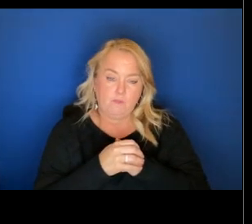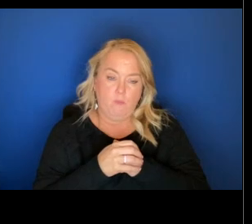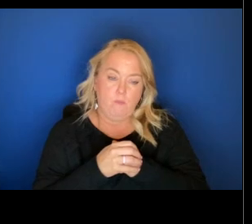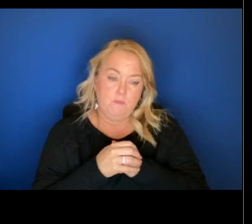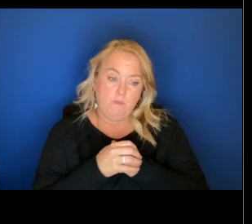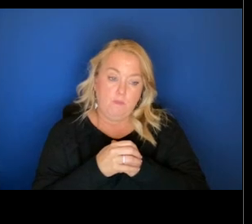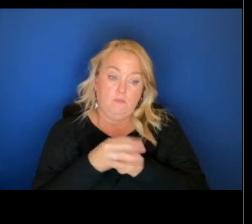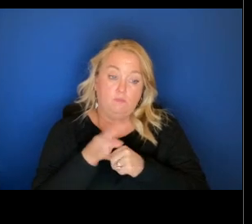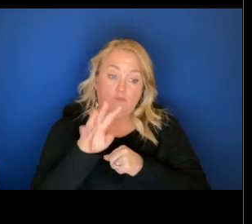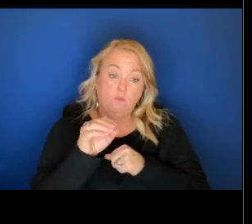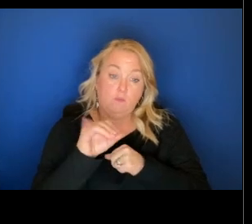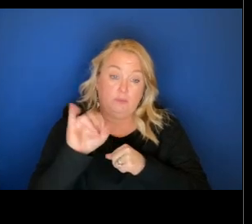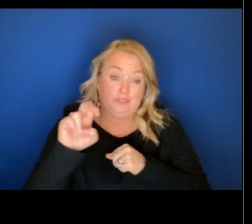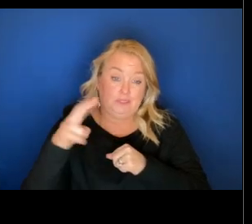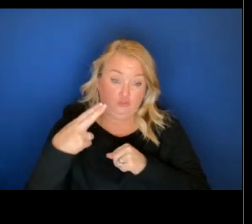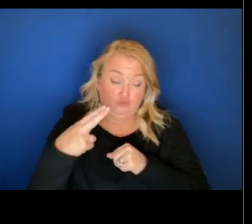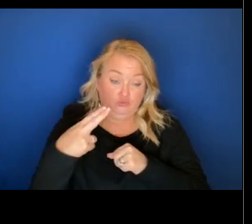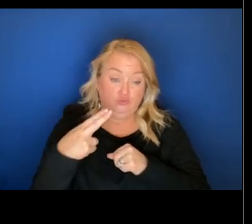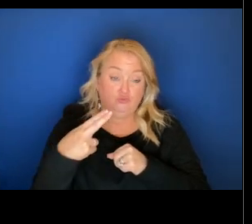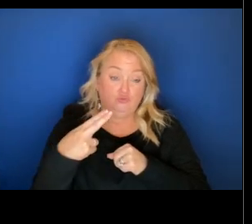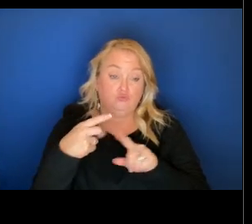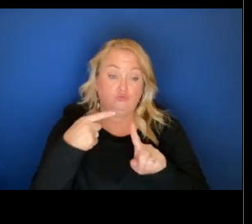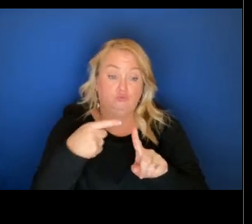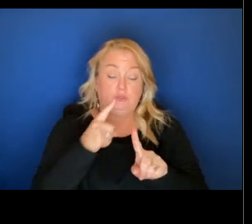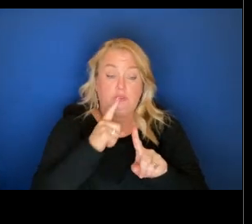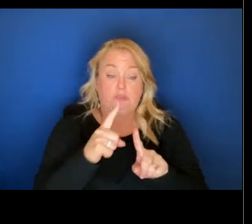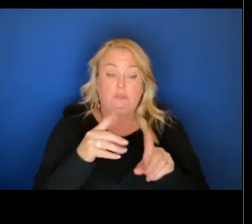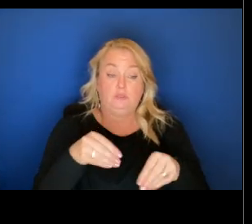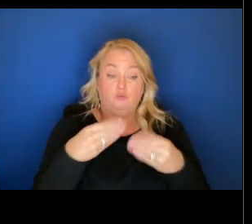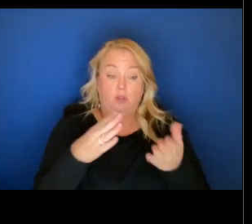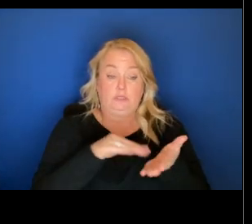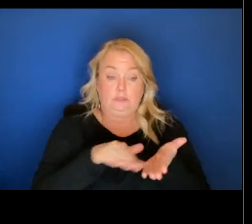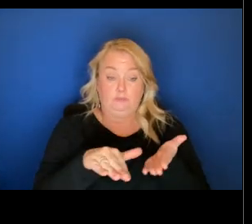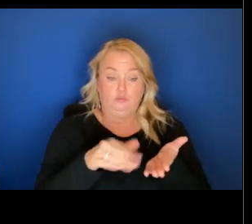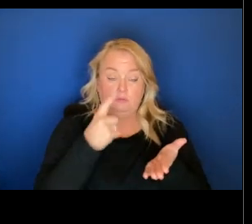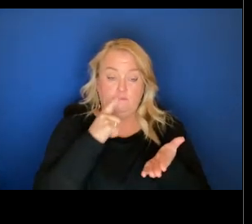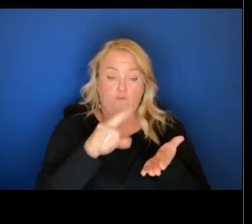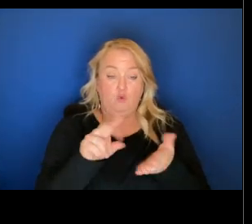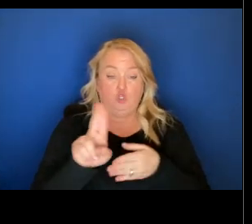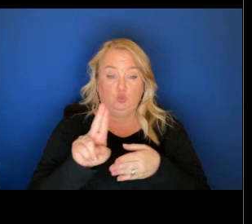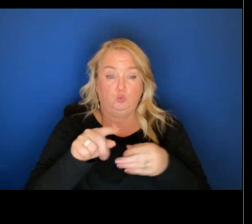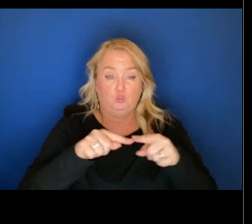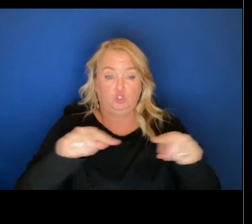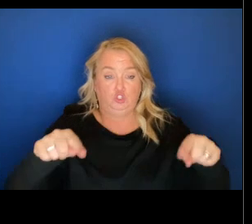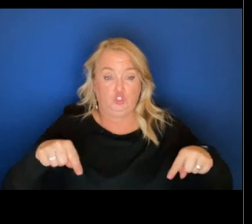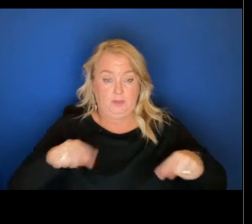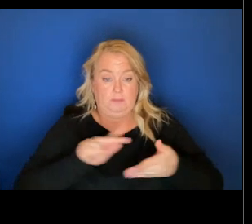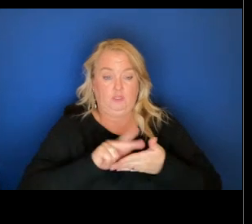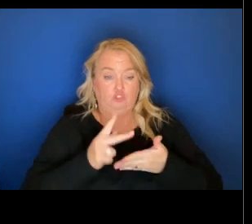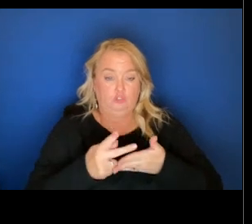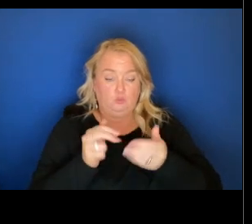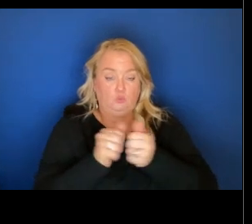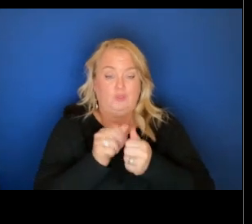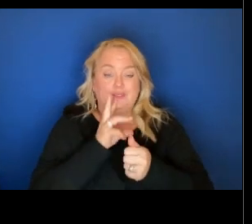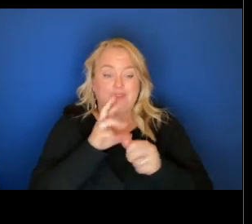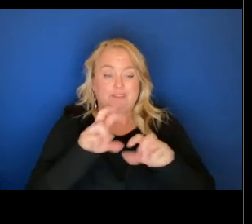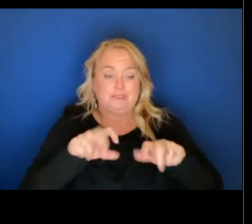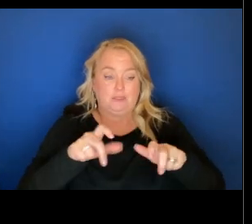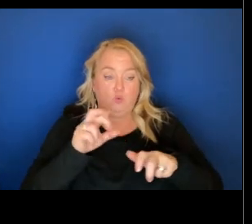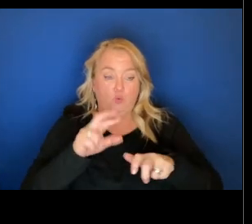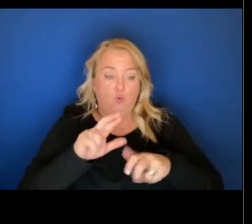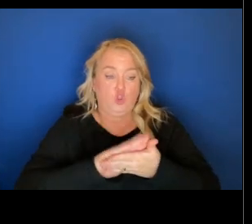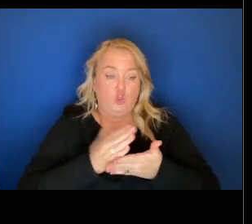A 40-inch exception is granted for clearance in U-shaped kitchens with a sink or